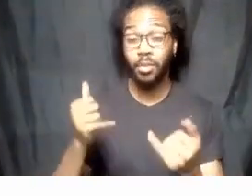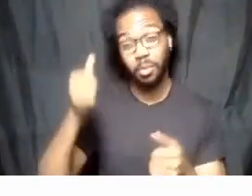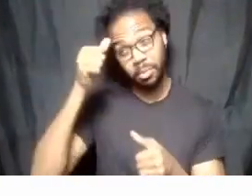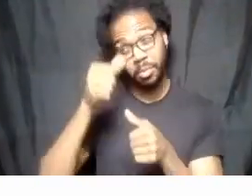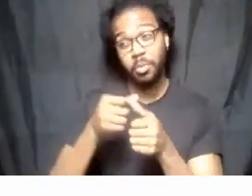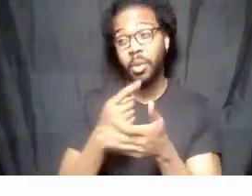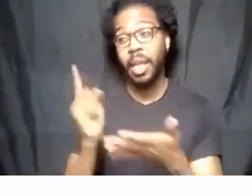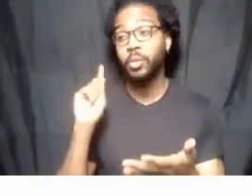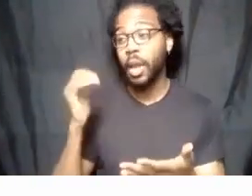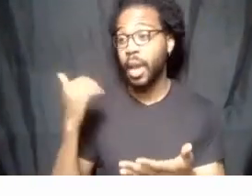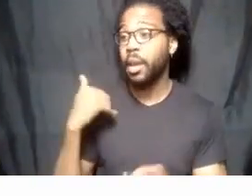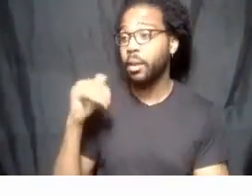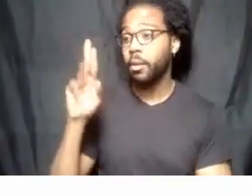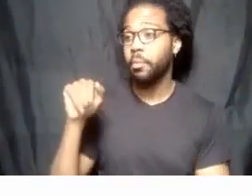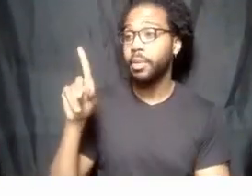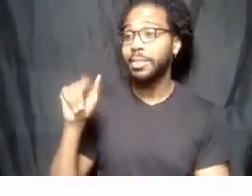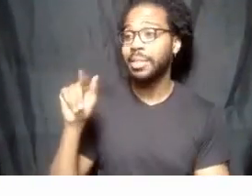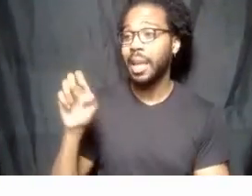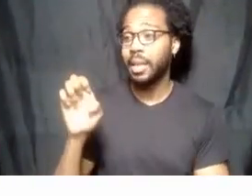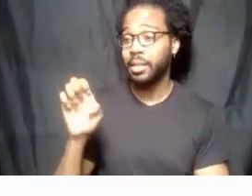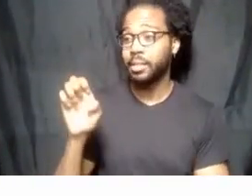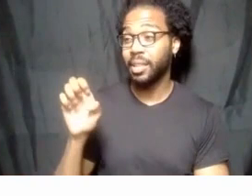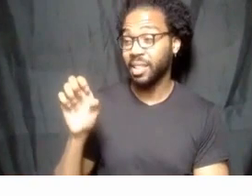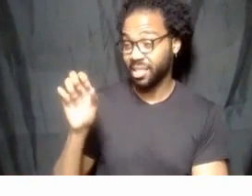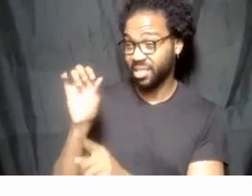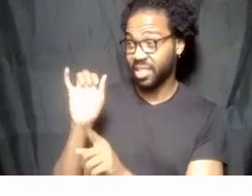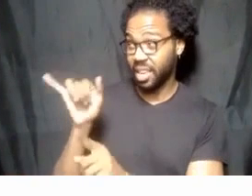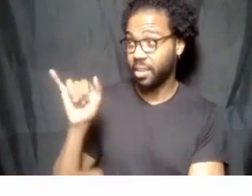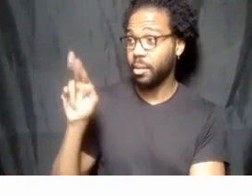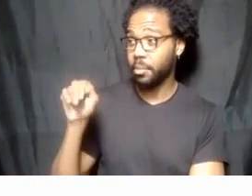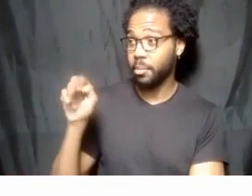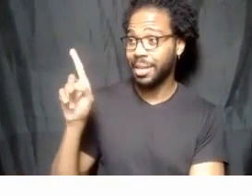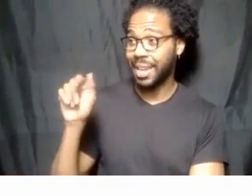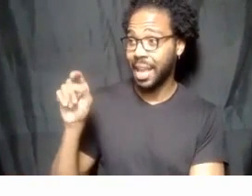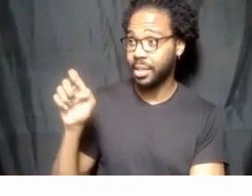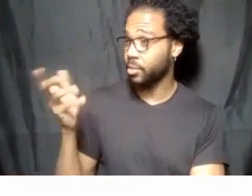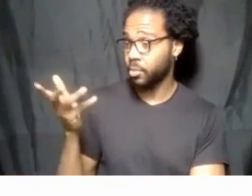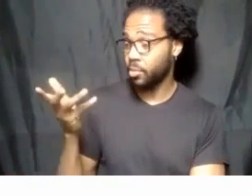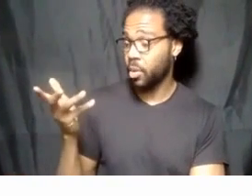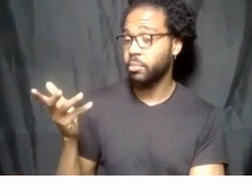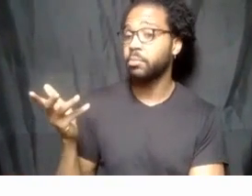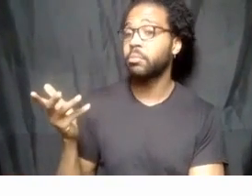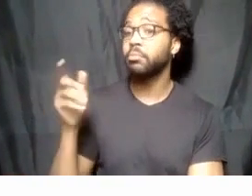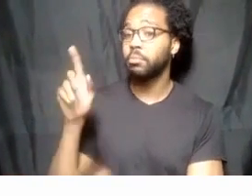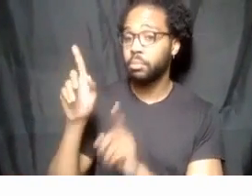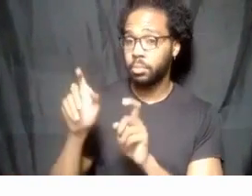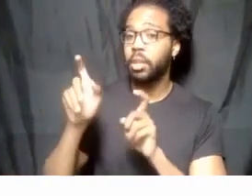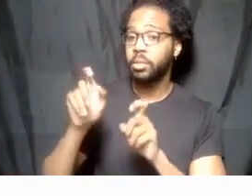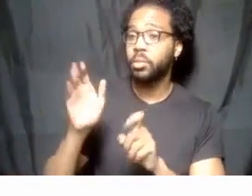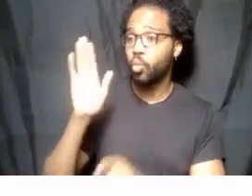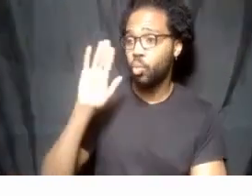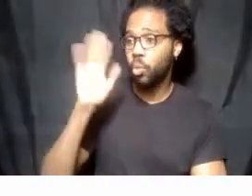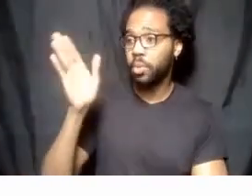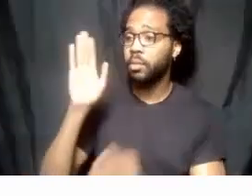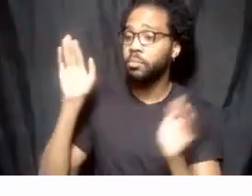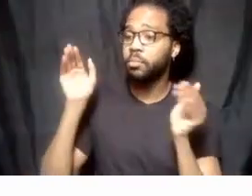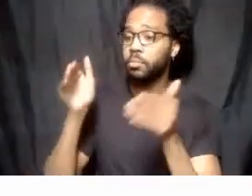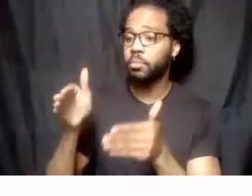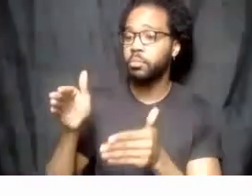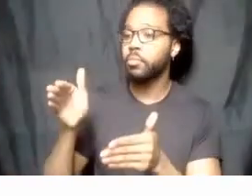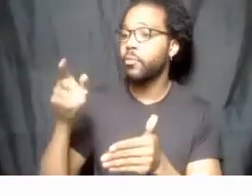update, and the update in the testing was that testing would be for